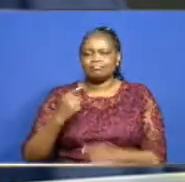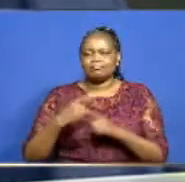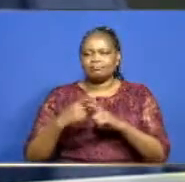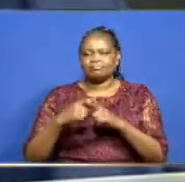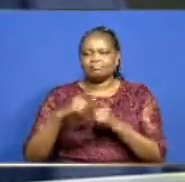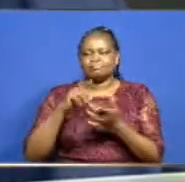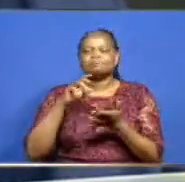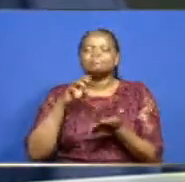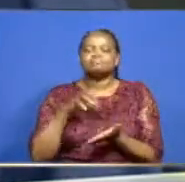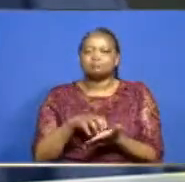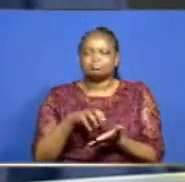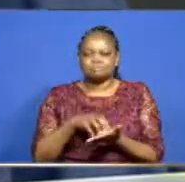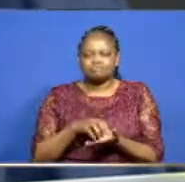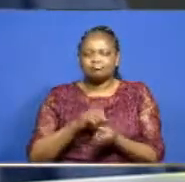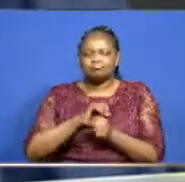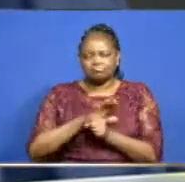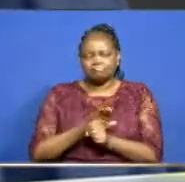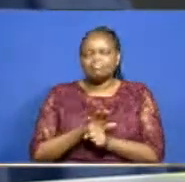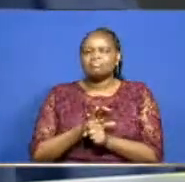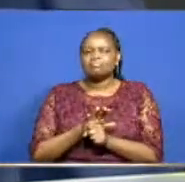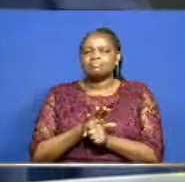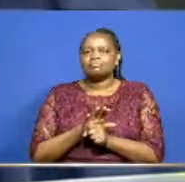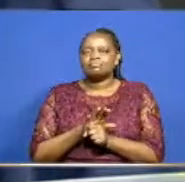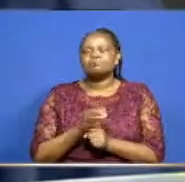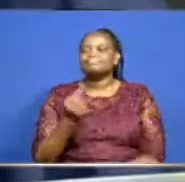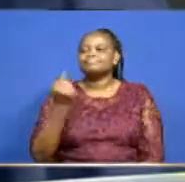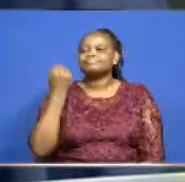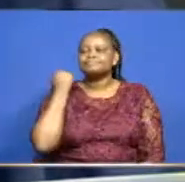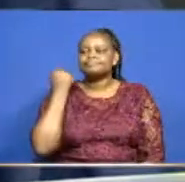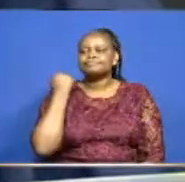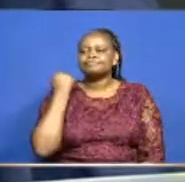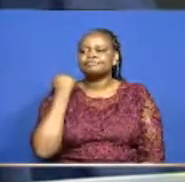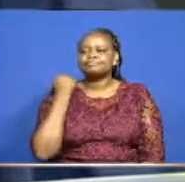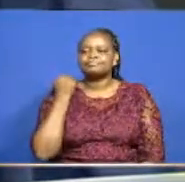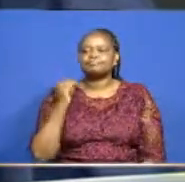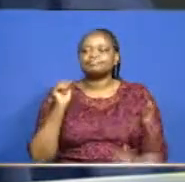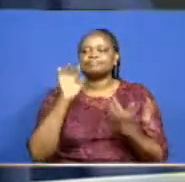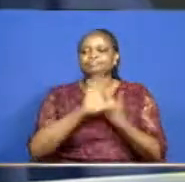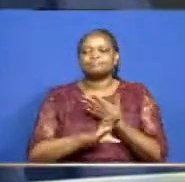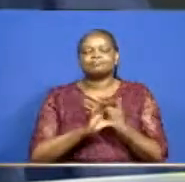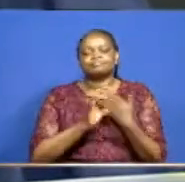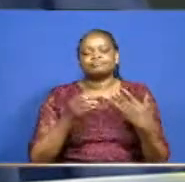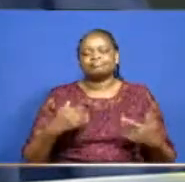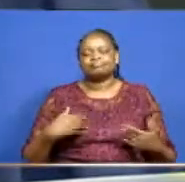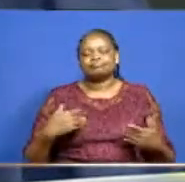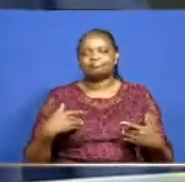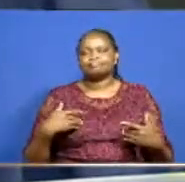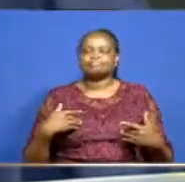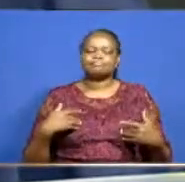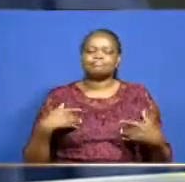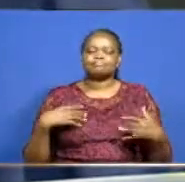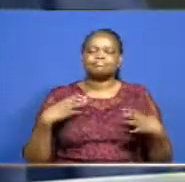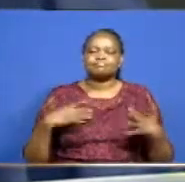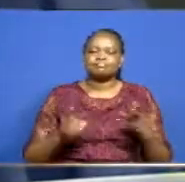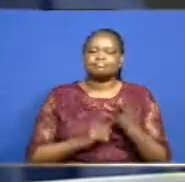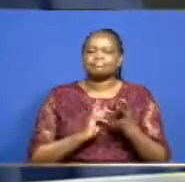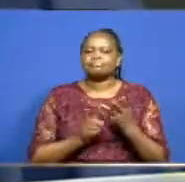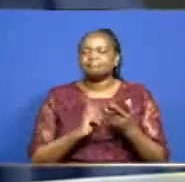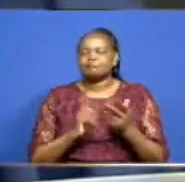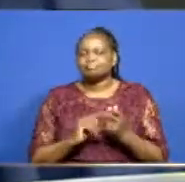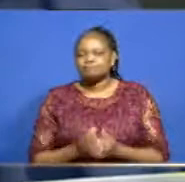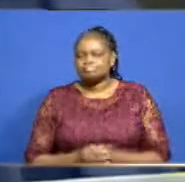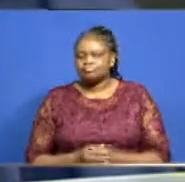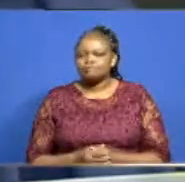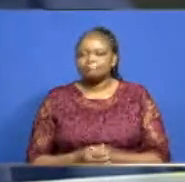of coronavirus globally. Yesterday in our country, we were given the latest numbers. And as we speak this particular morning, today,